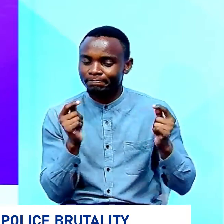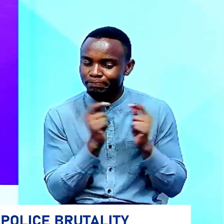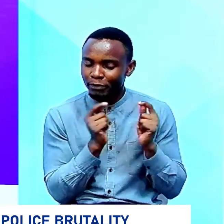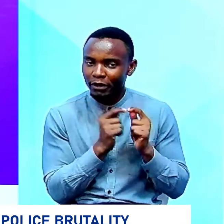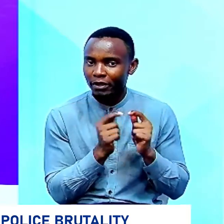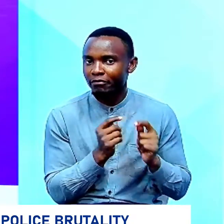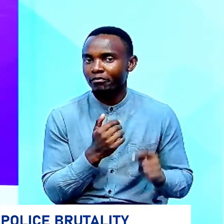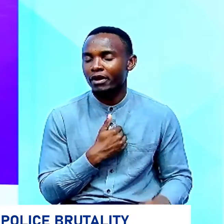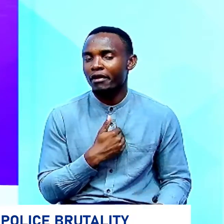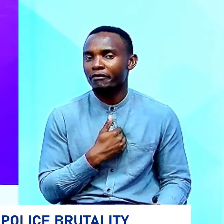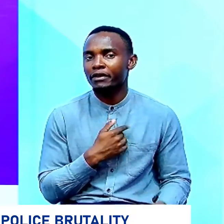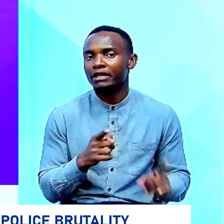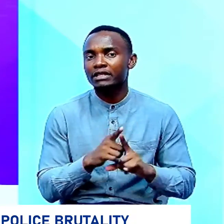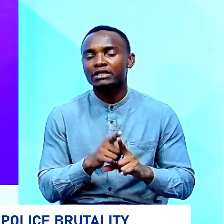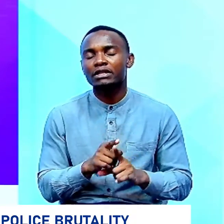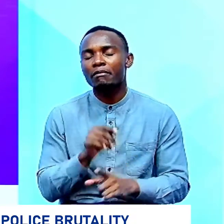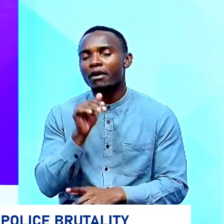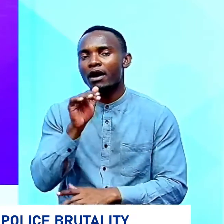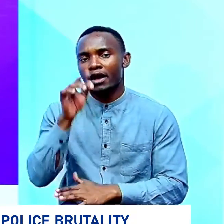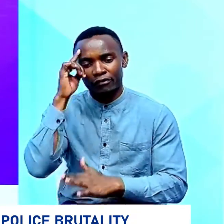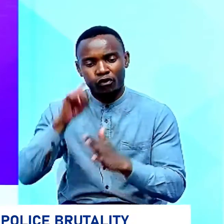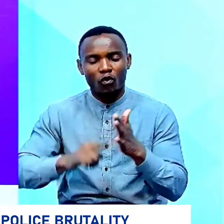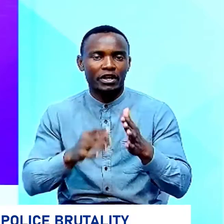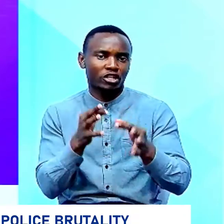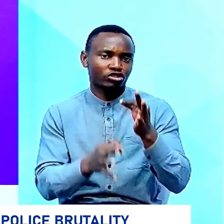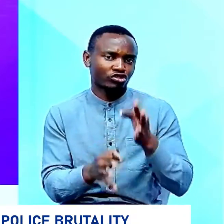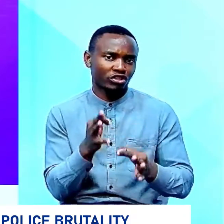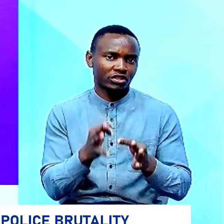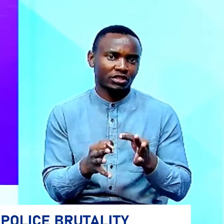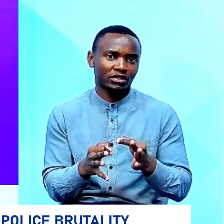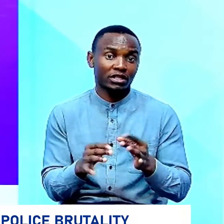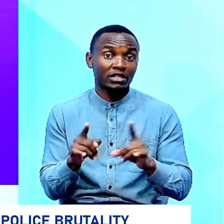cried out for justice as the church had to